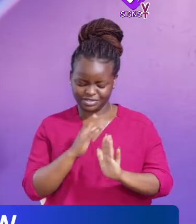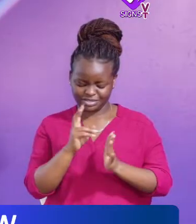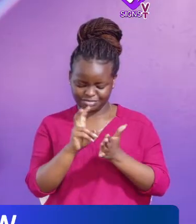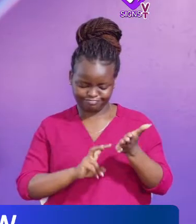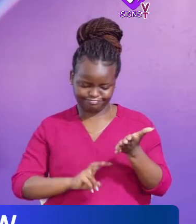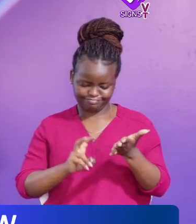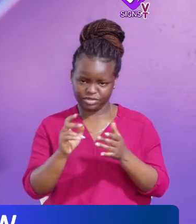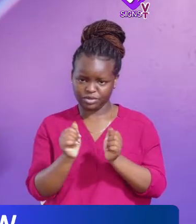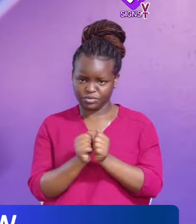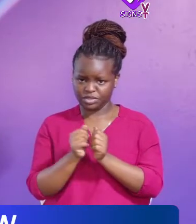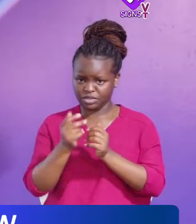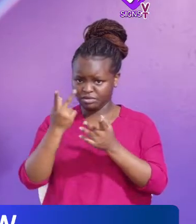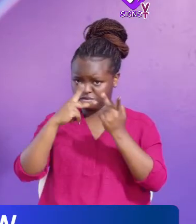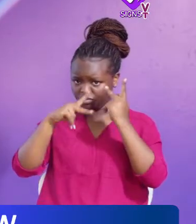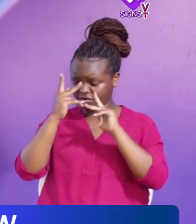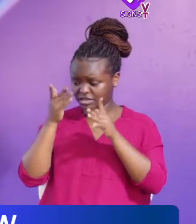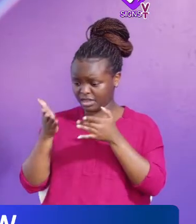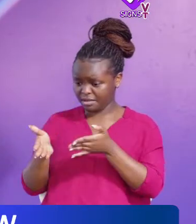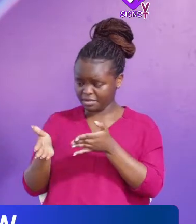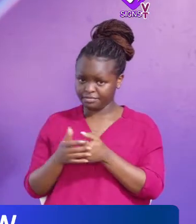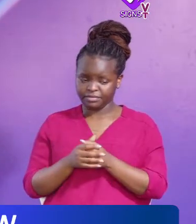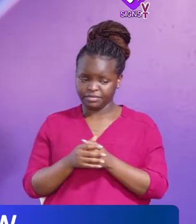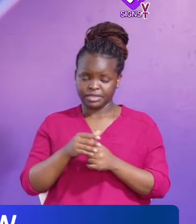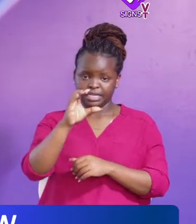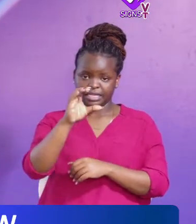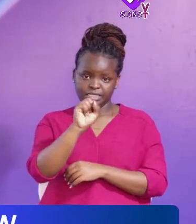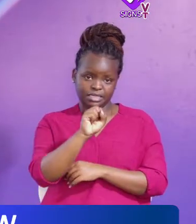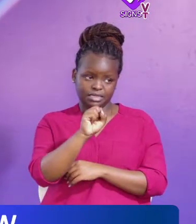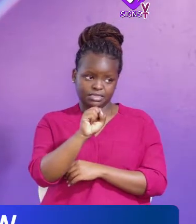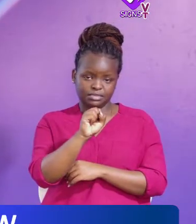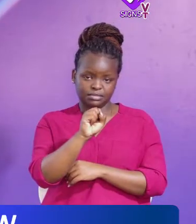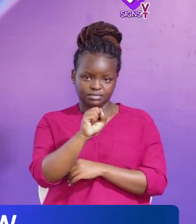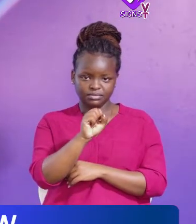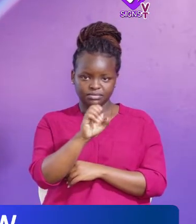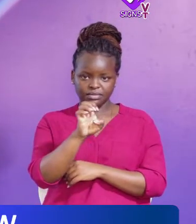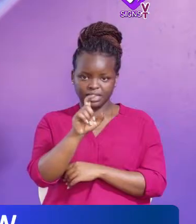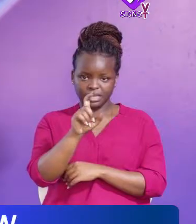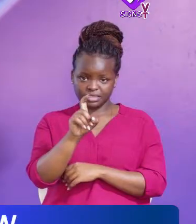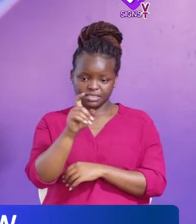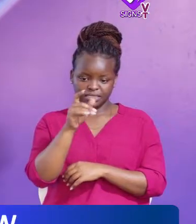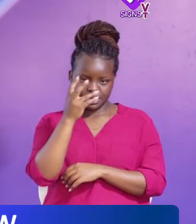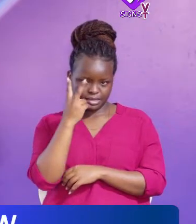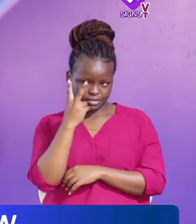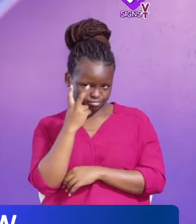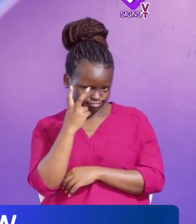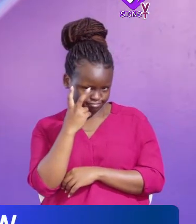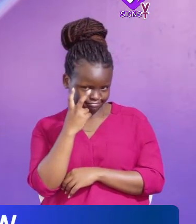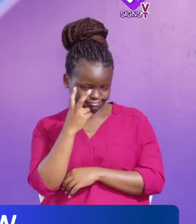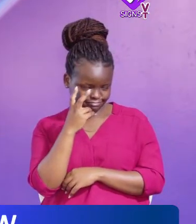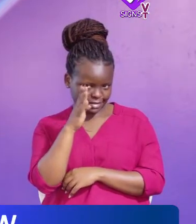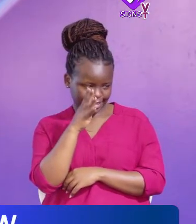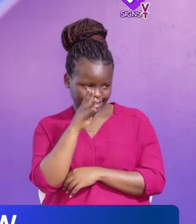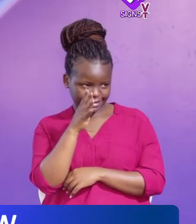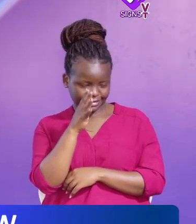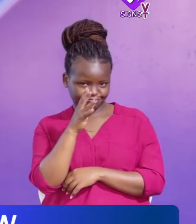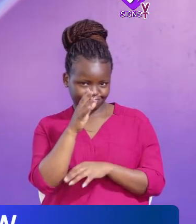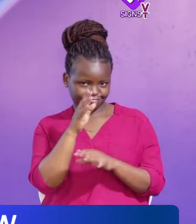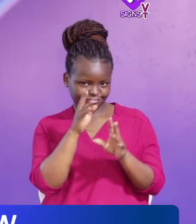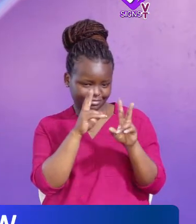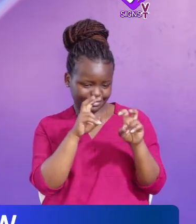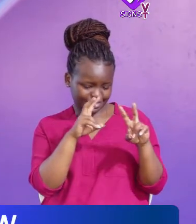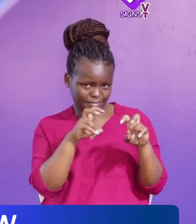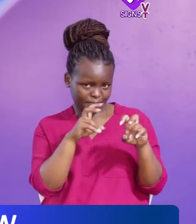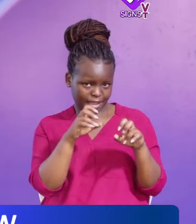the professor here. And the CS ex-spy master and what 10 billion home owners